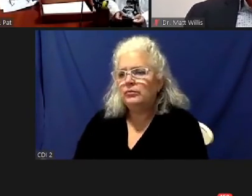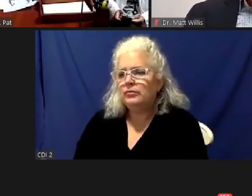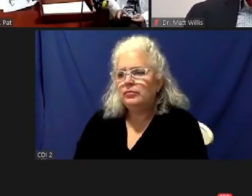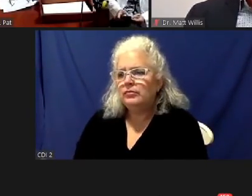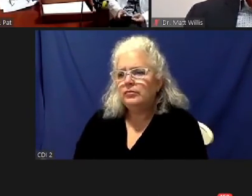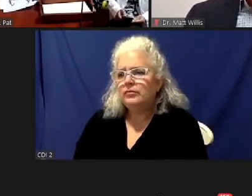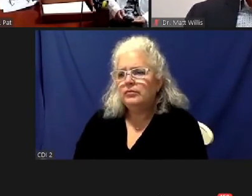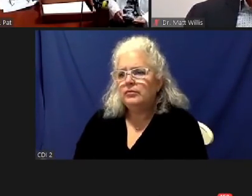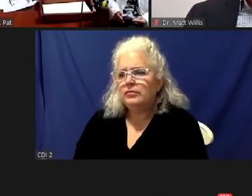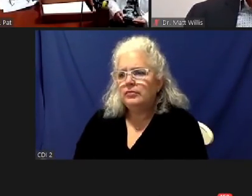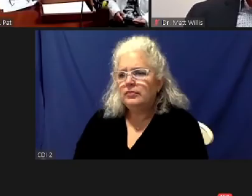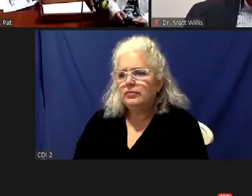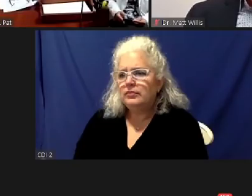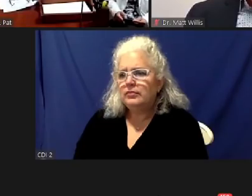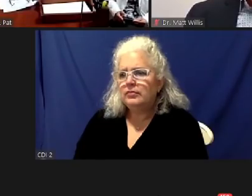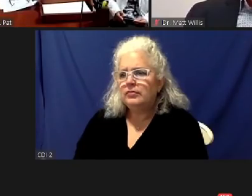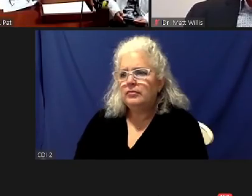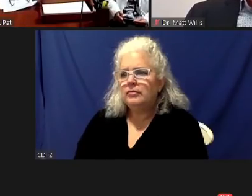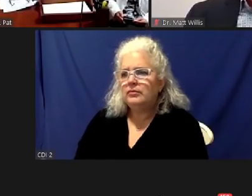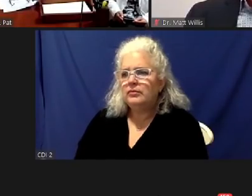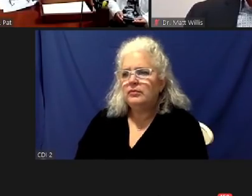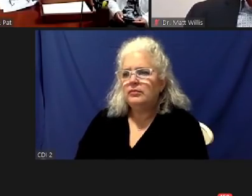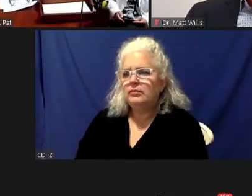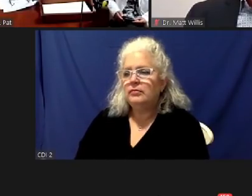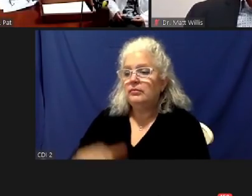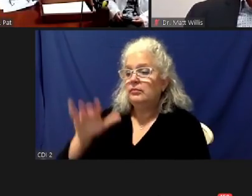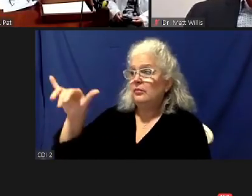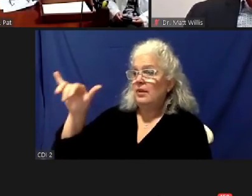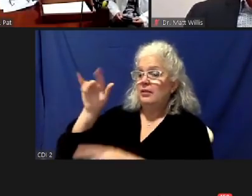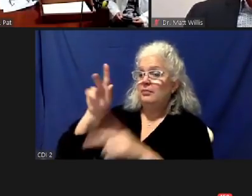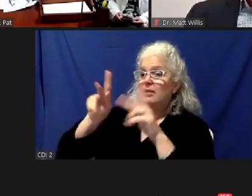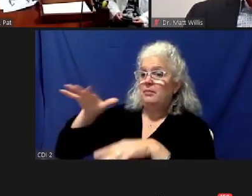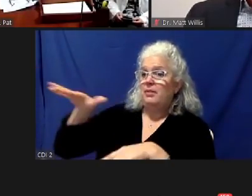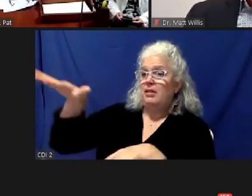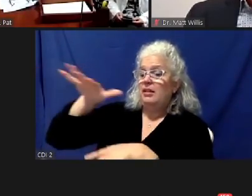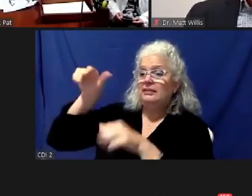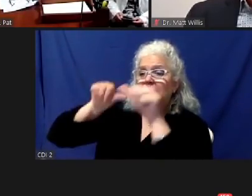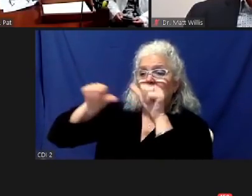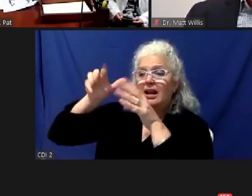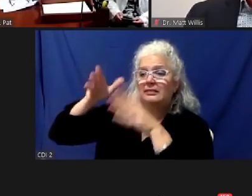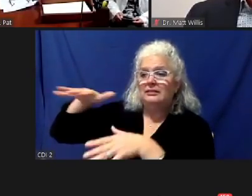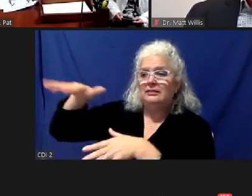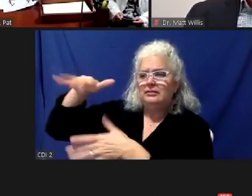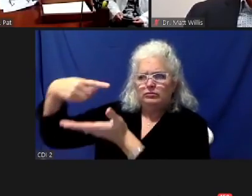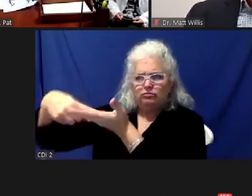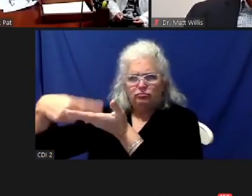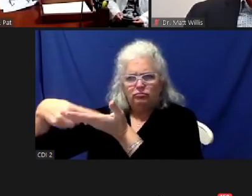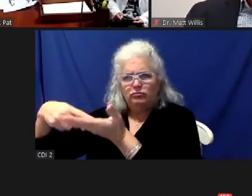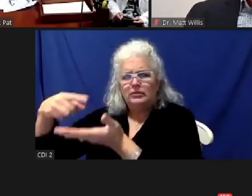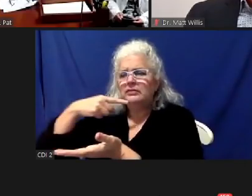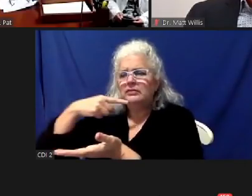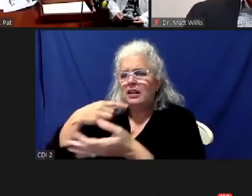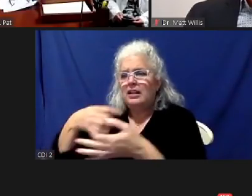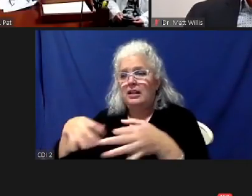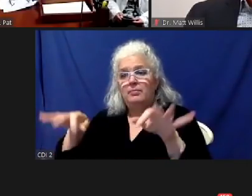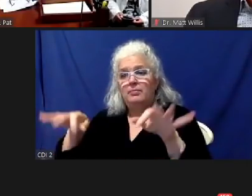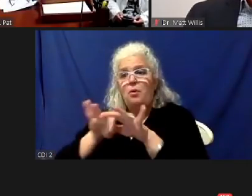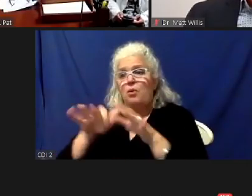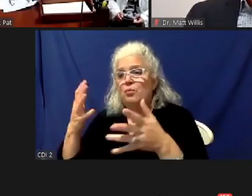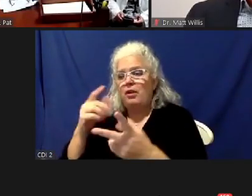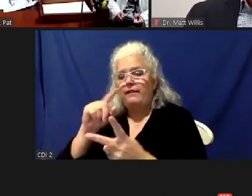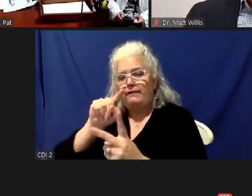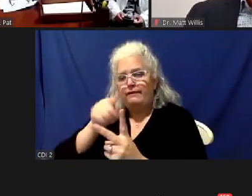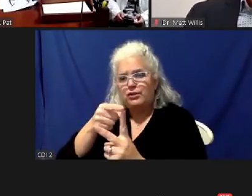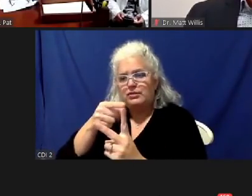what, we really got to stick to the science. So we're going to stick to the 2-dose regimen right now for Moderna and Pfizer. For other vaccines that come out, that they